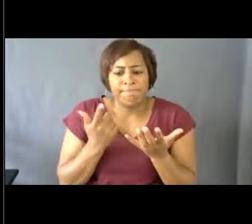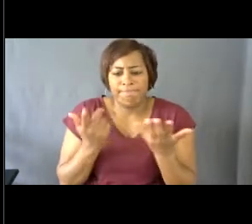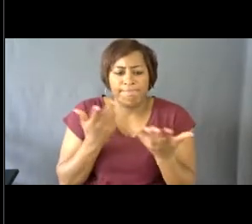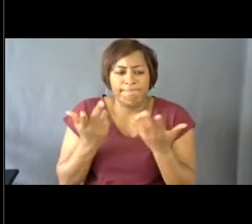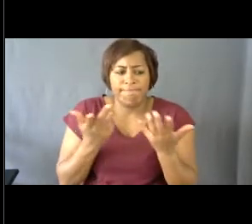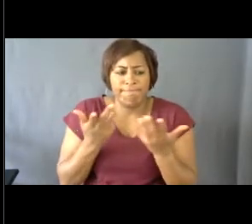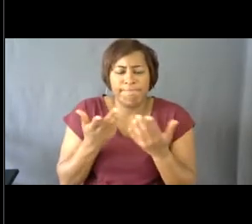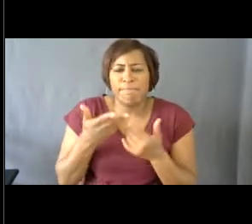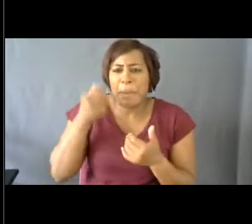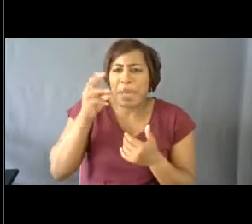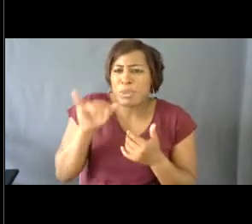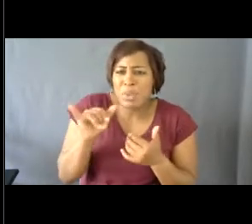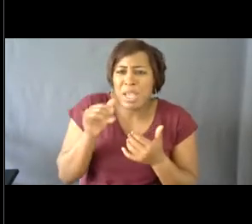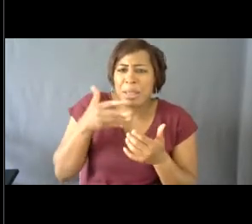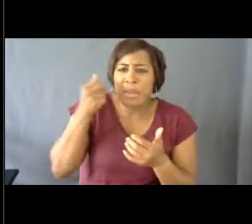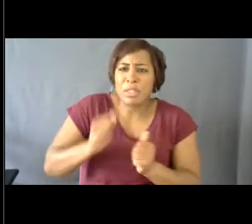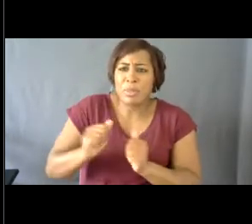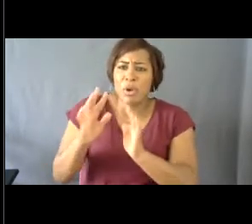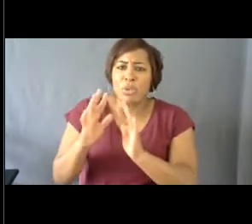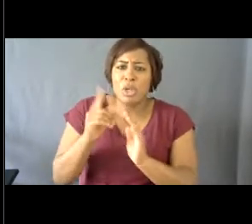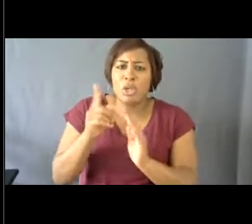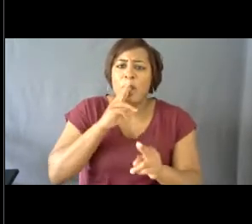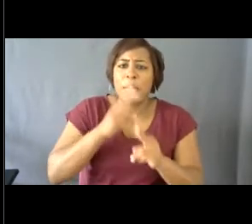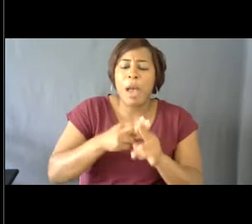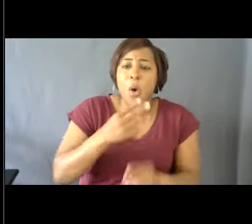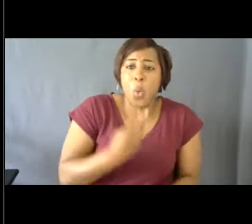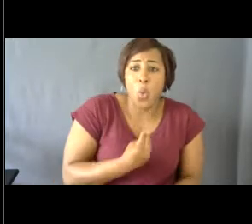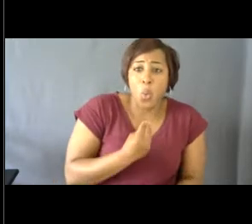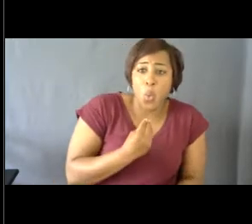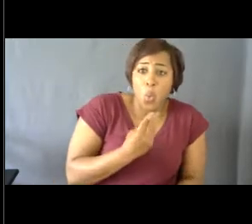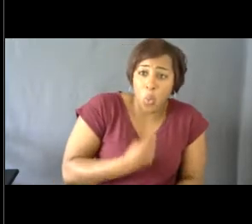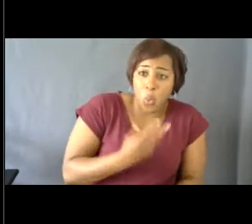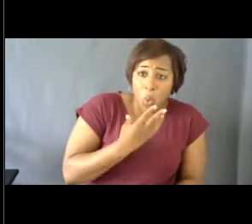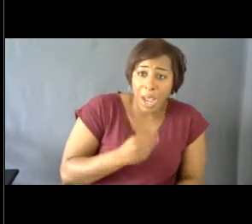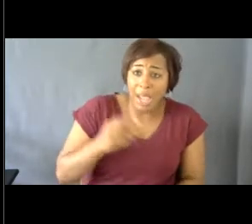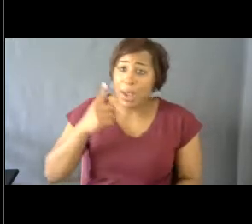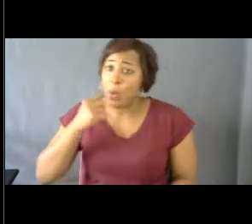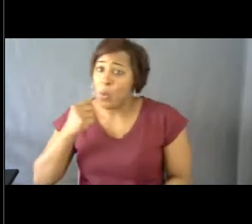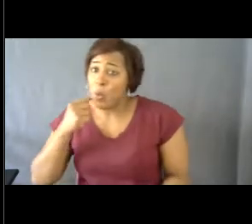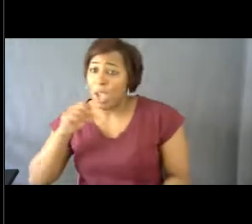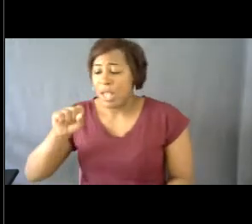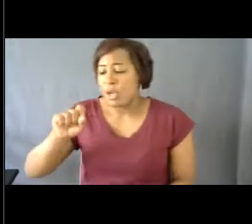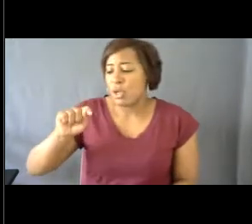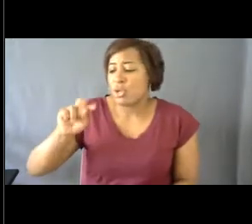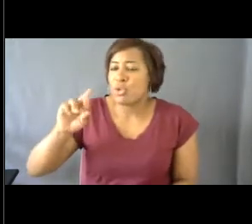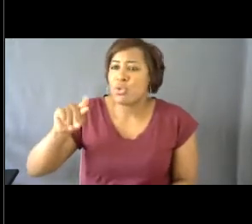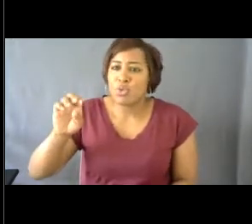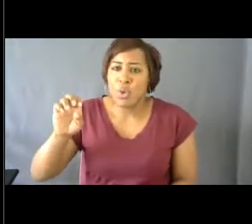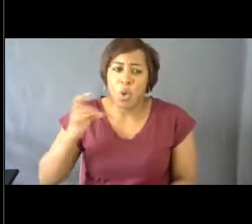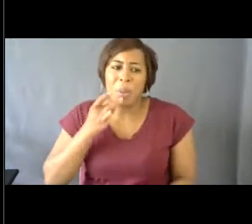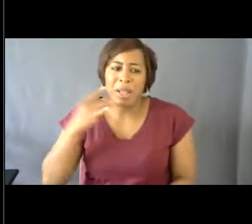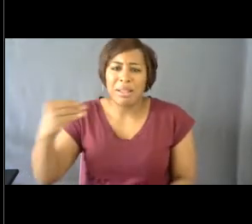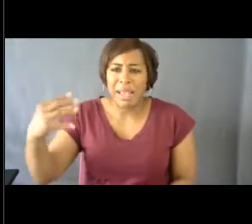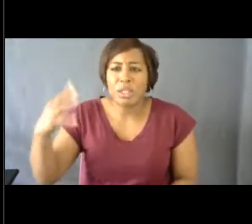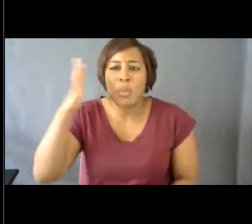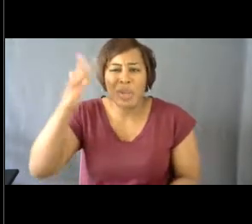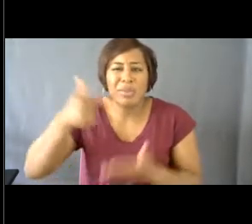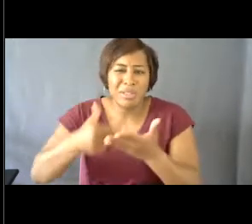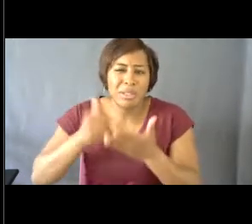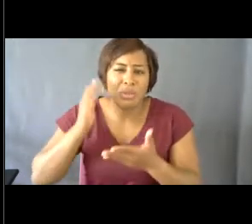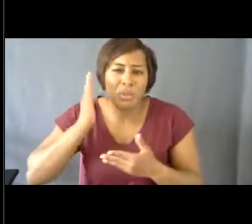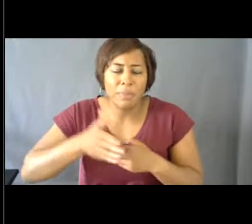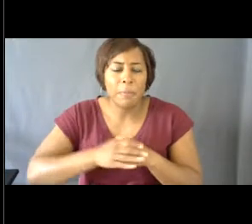You mentioned white versus red strobe lights. We'll talk a little bit about that. But this is something where I think that we both realized